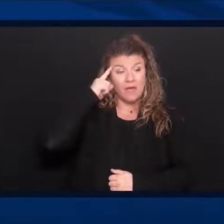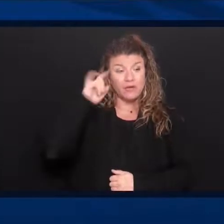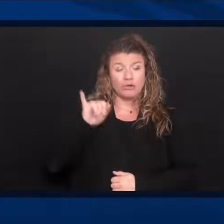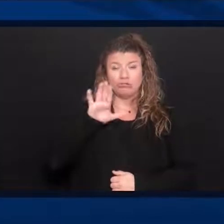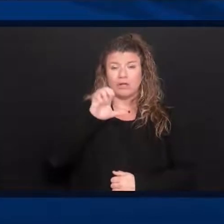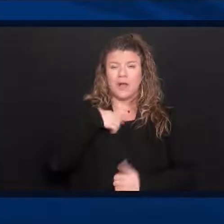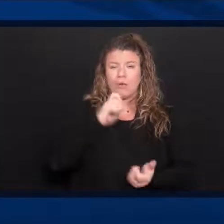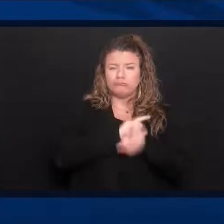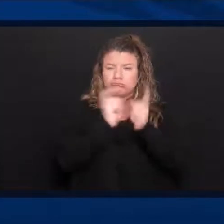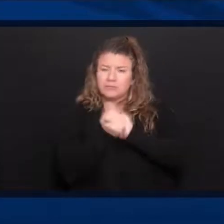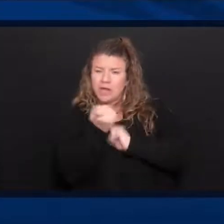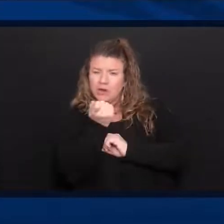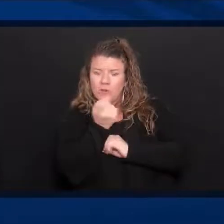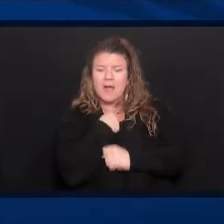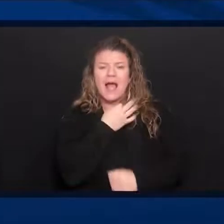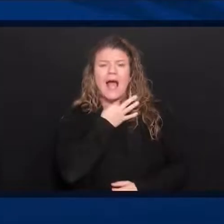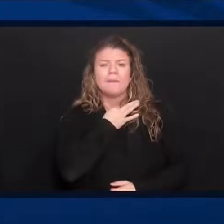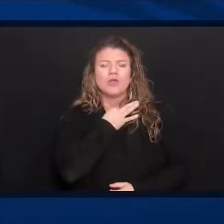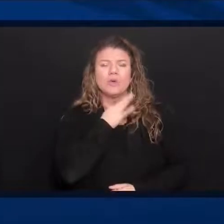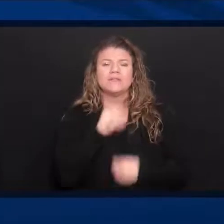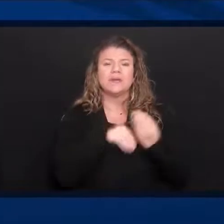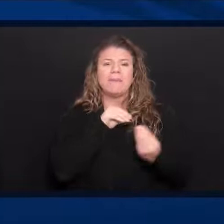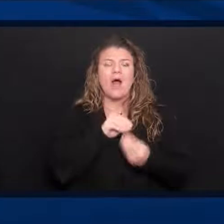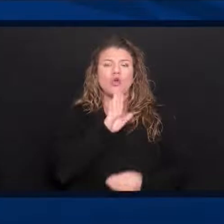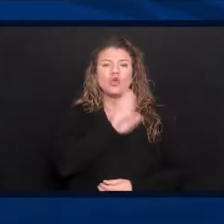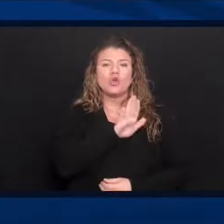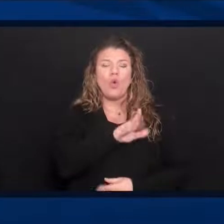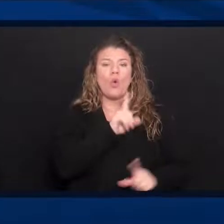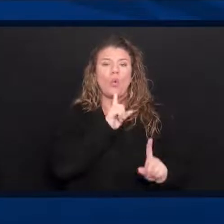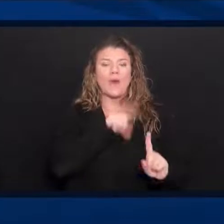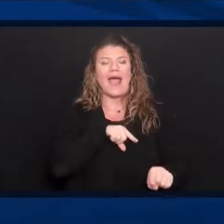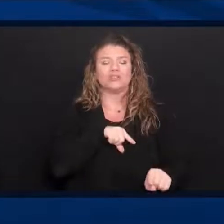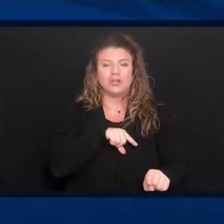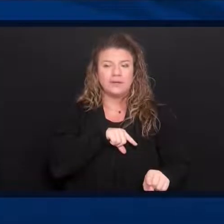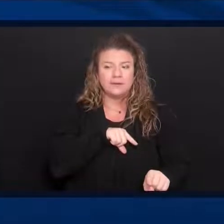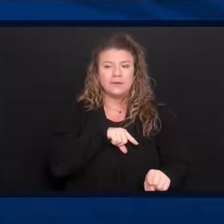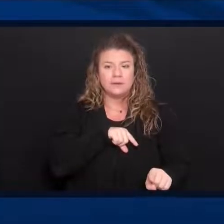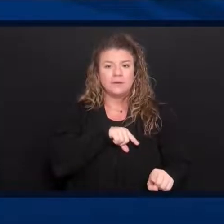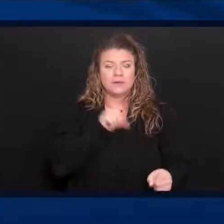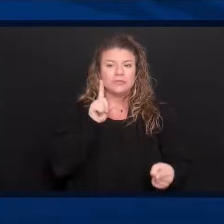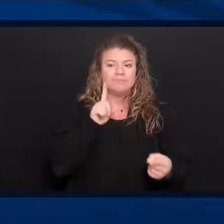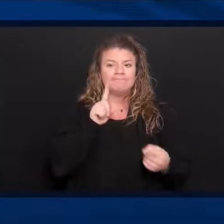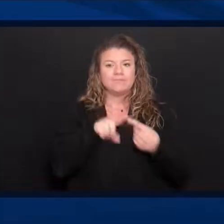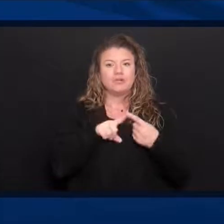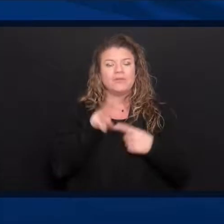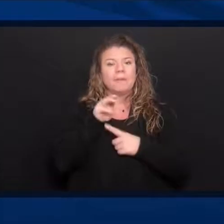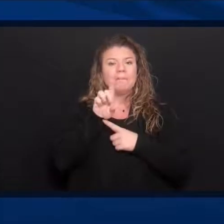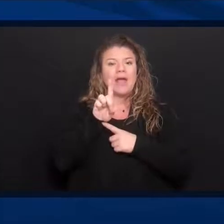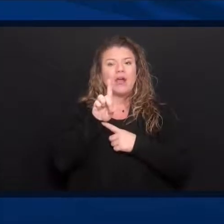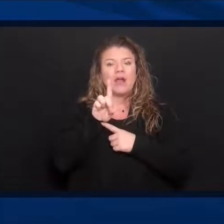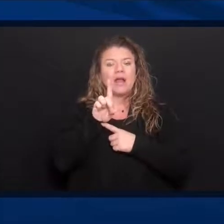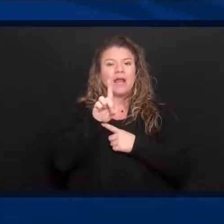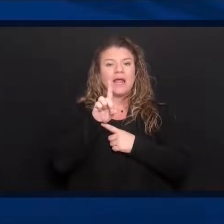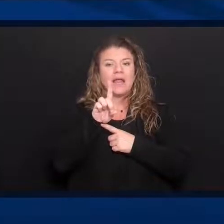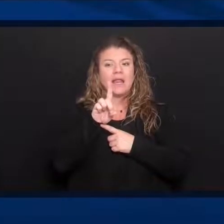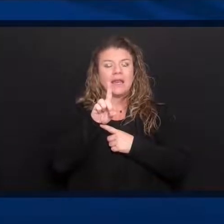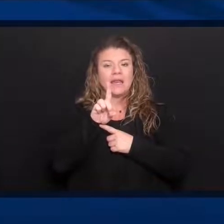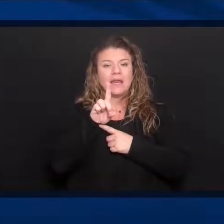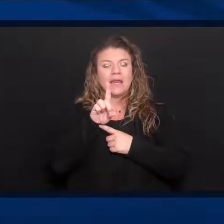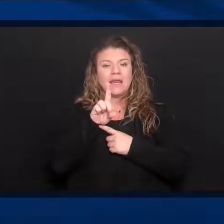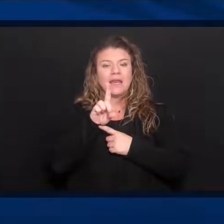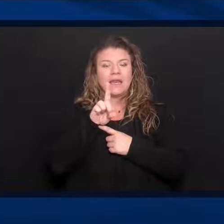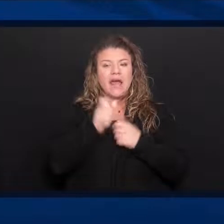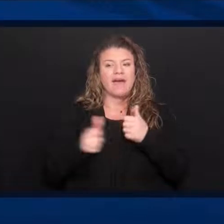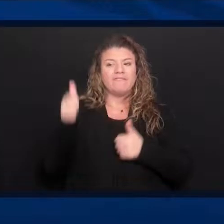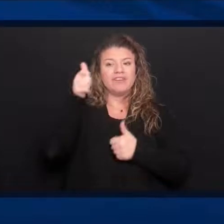bit, I'm curious about your reaction to the Maryland elected officials